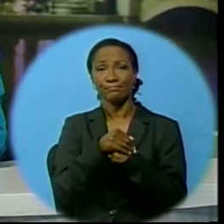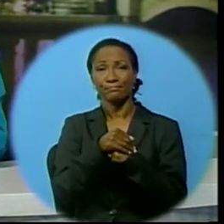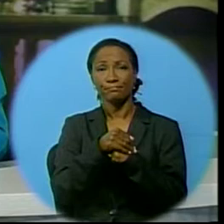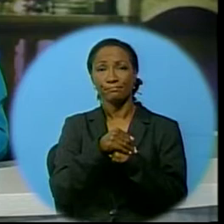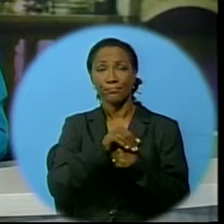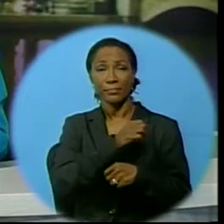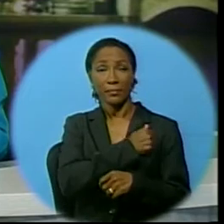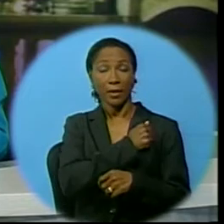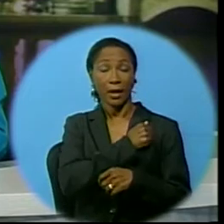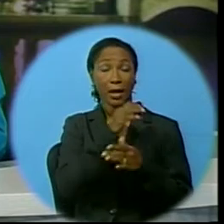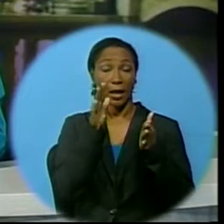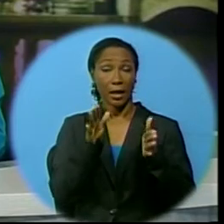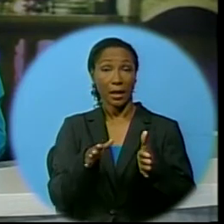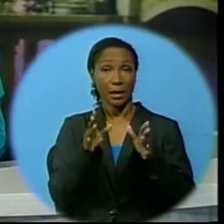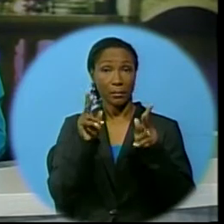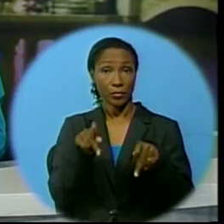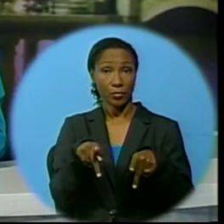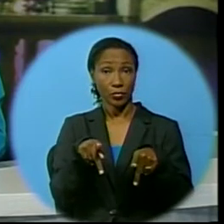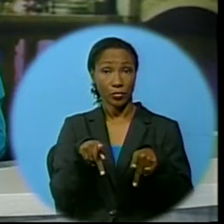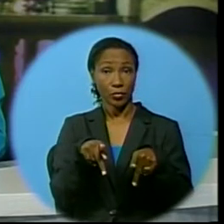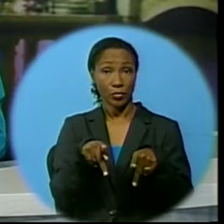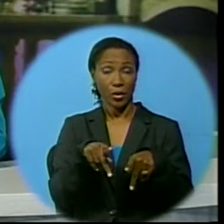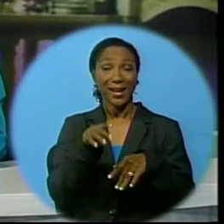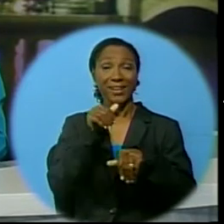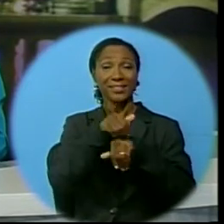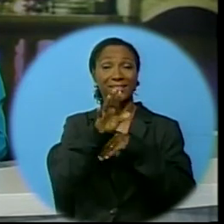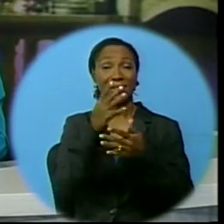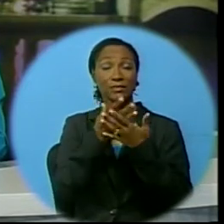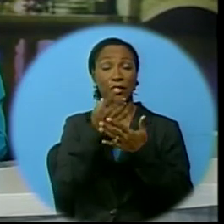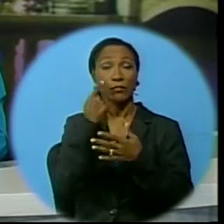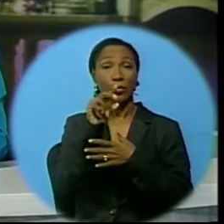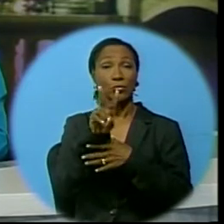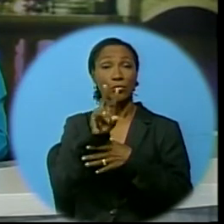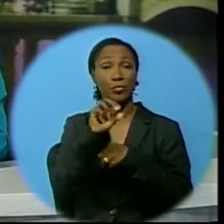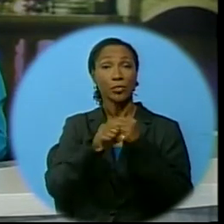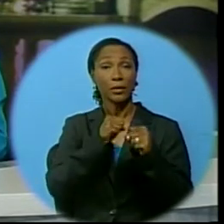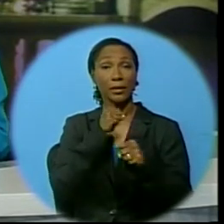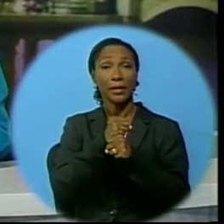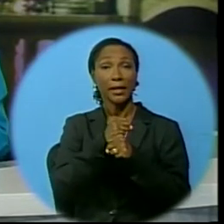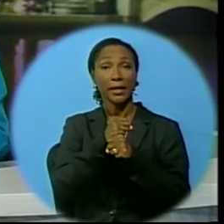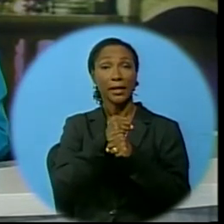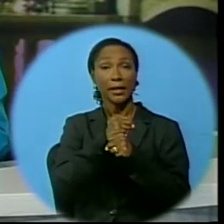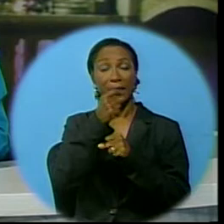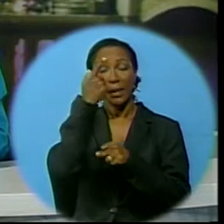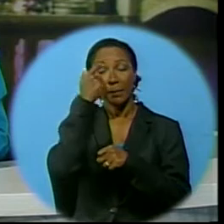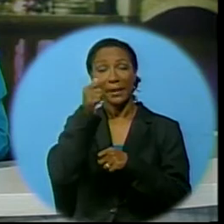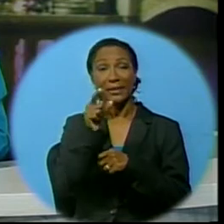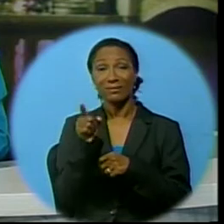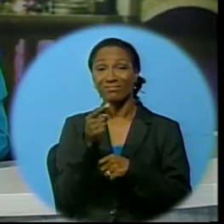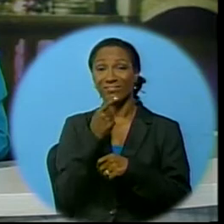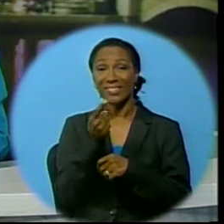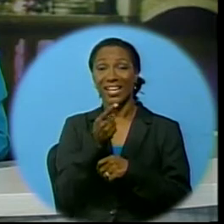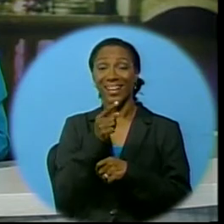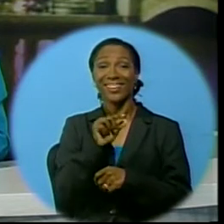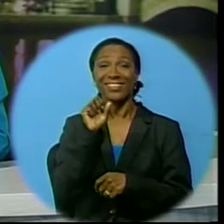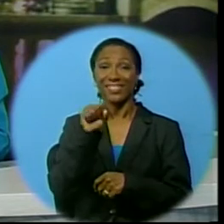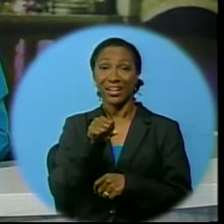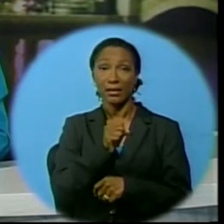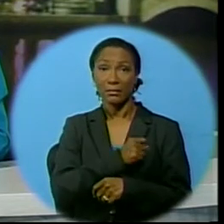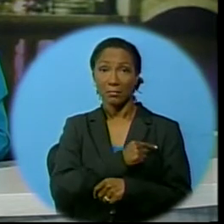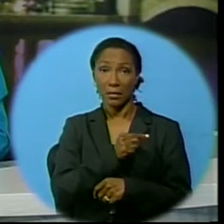been handed a 2-year jail sentence at Her Majesty's Prison at Dodds. This after pleading guilty to drug trafficking